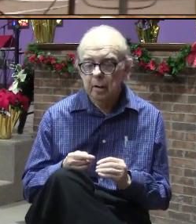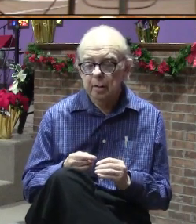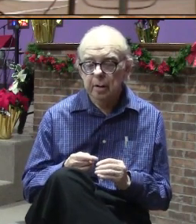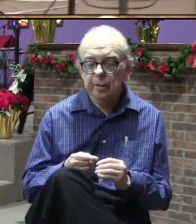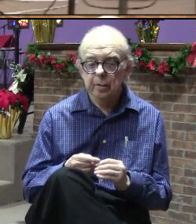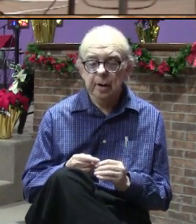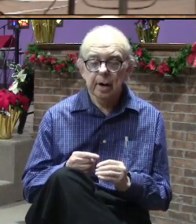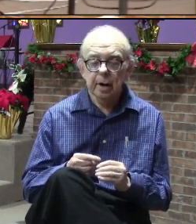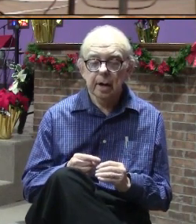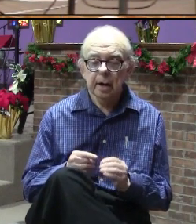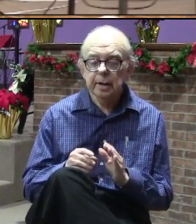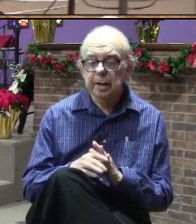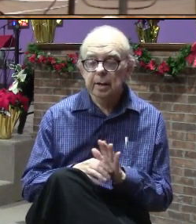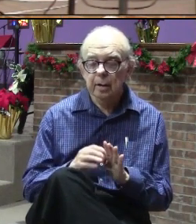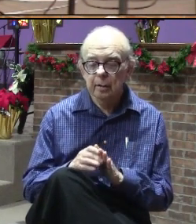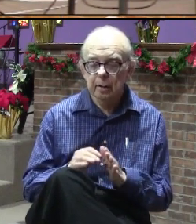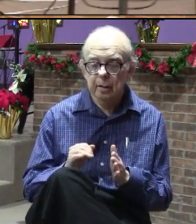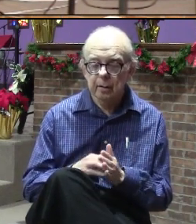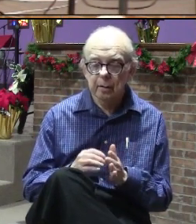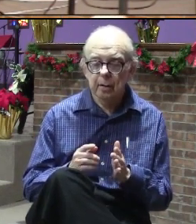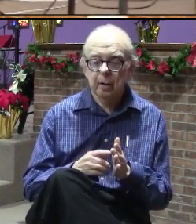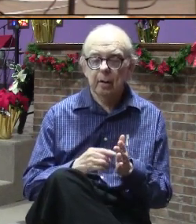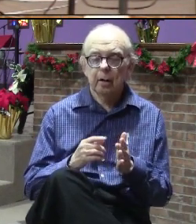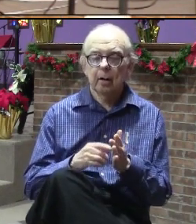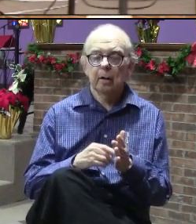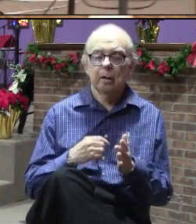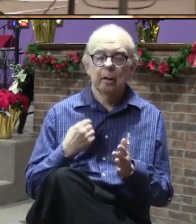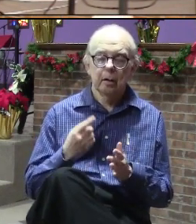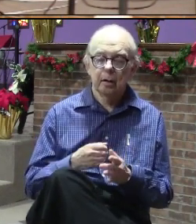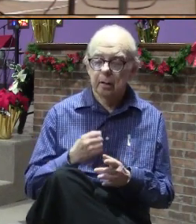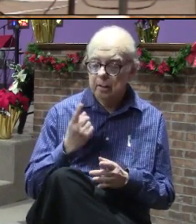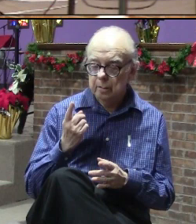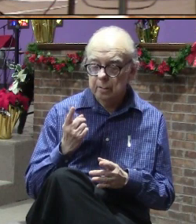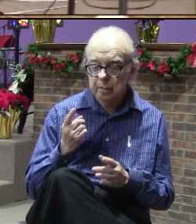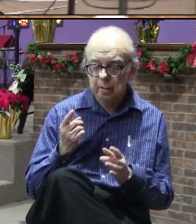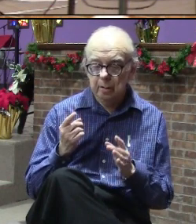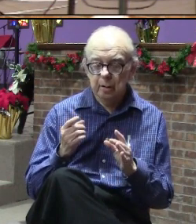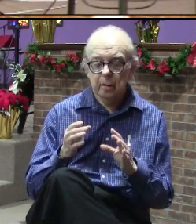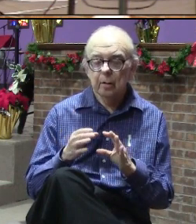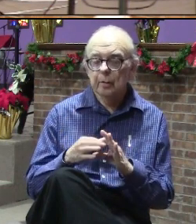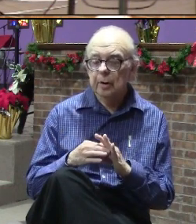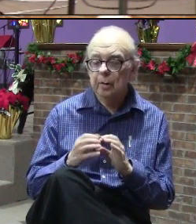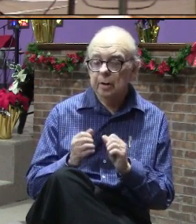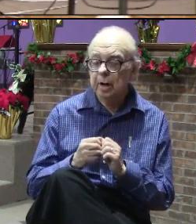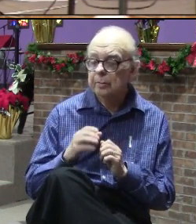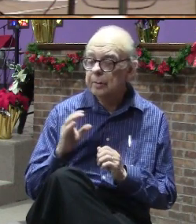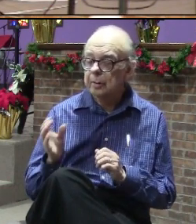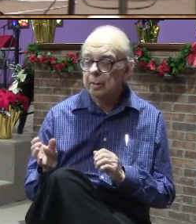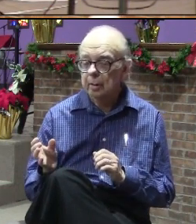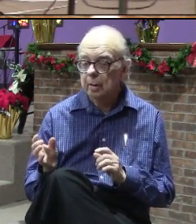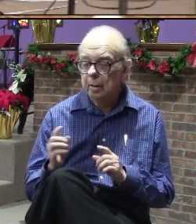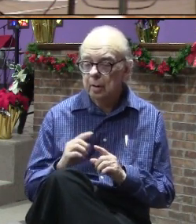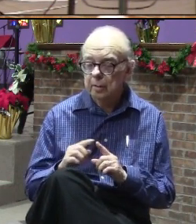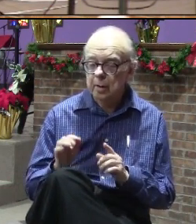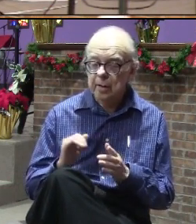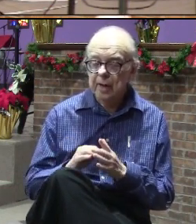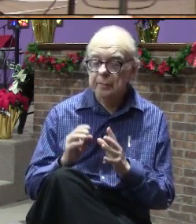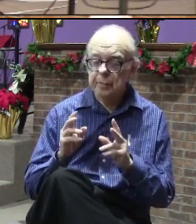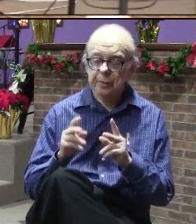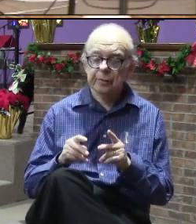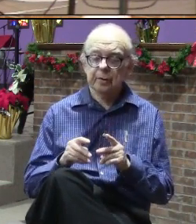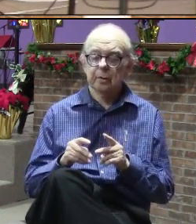character that sometimes we really don't relate to Christmas. But